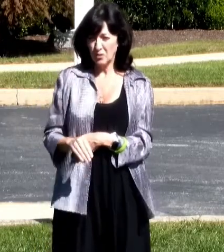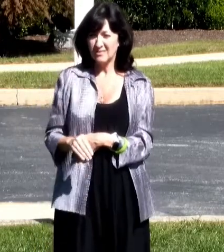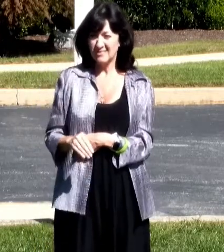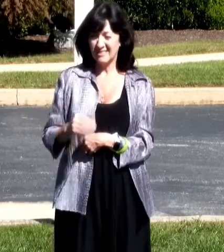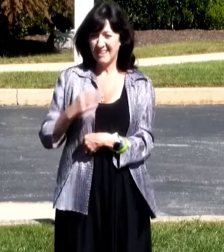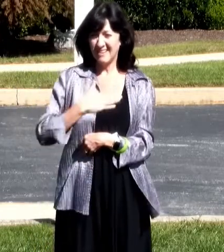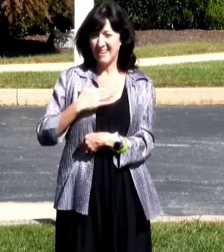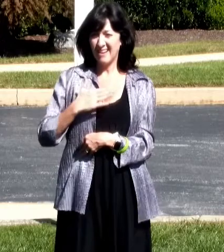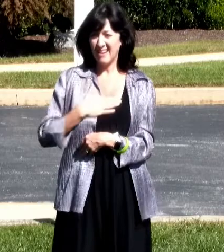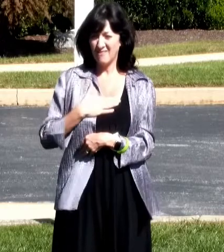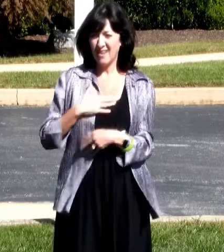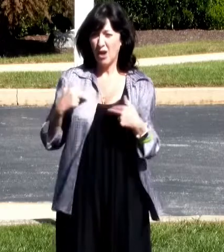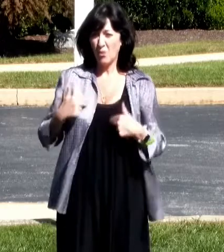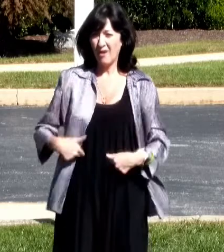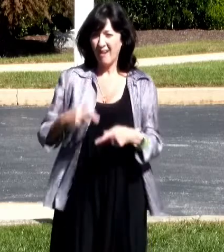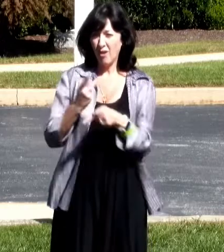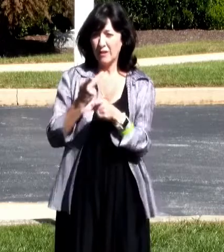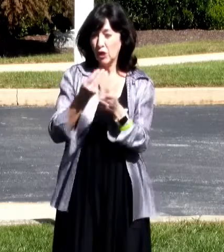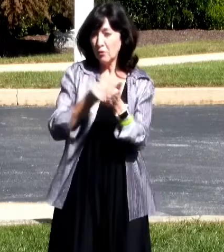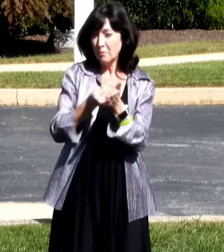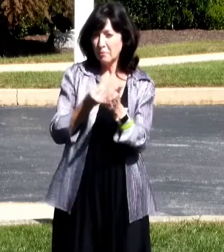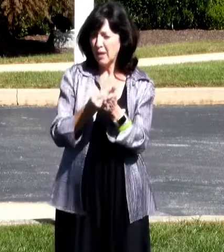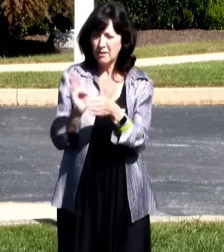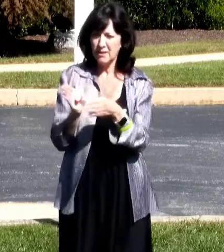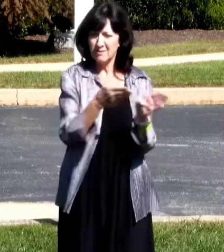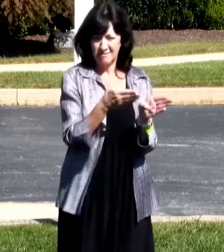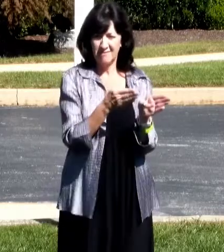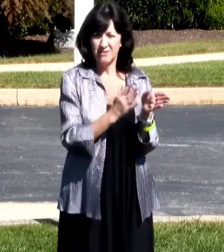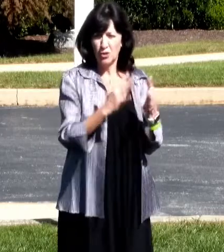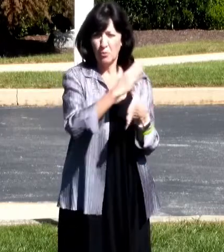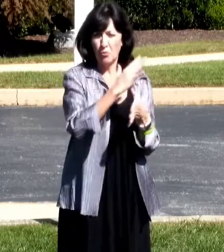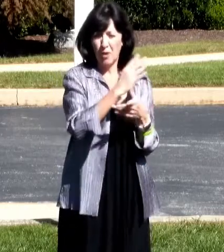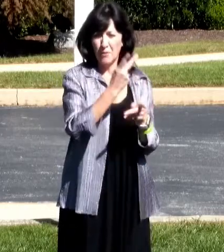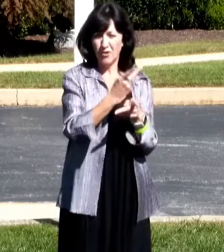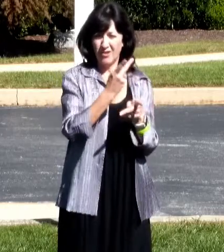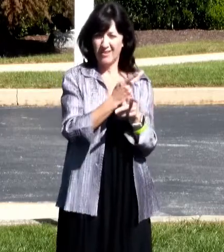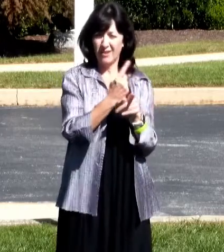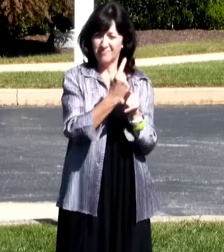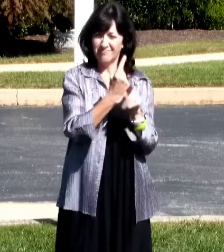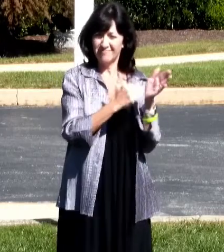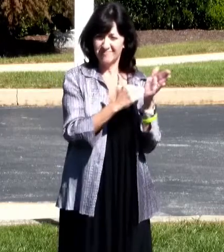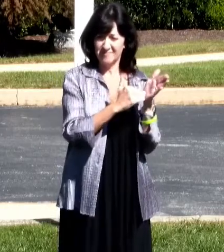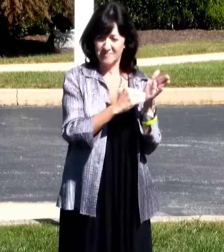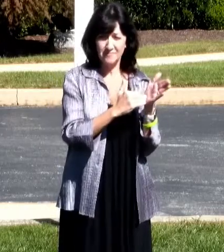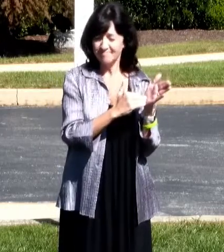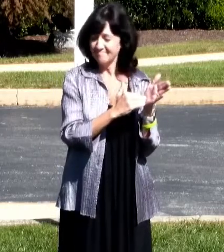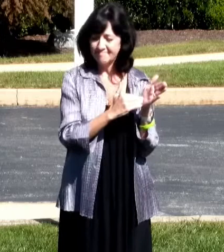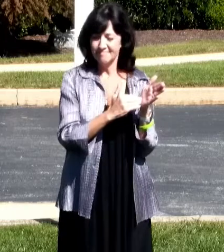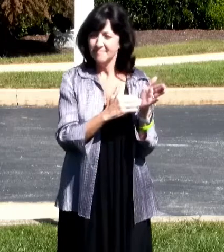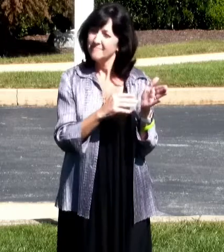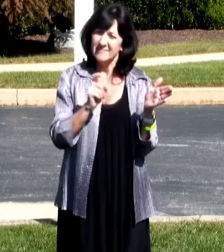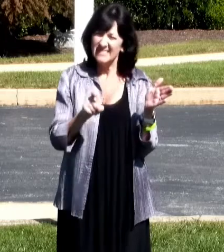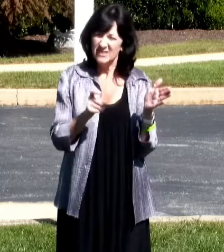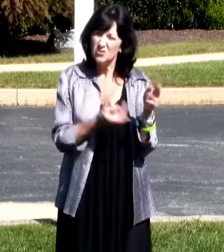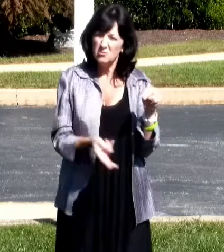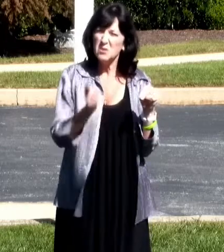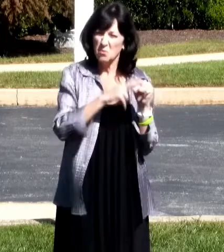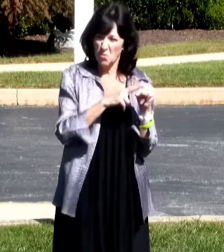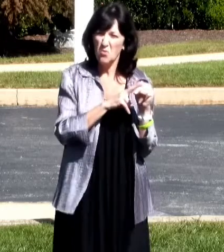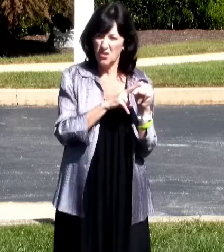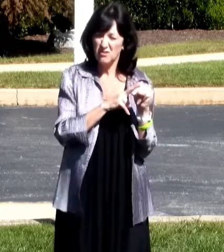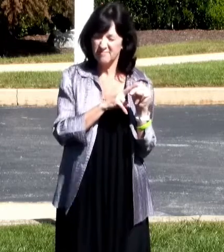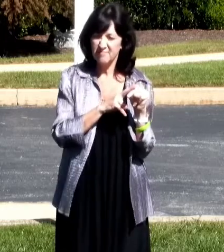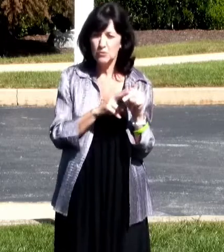care. And so this legislation really allows us to put our money where we say our priorities are and create a